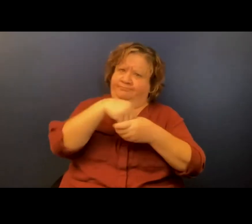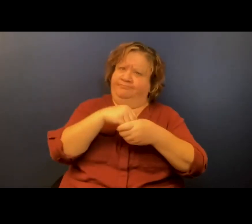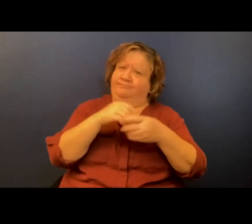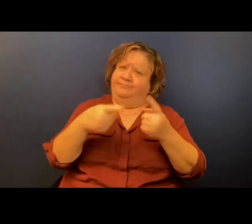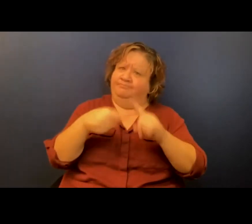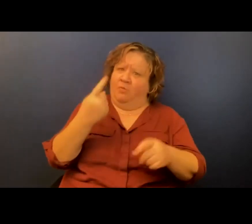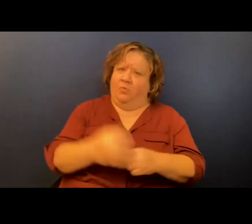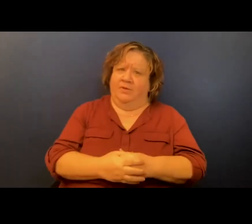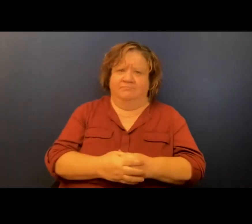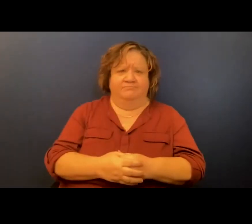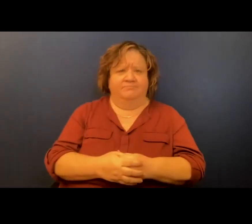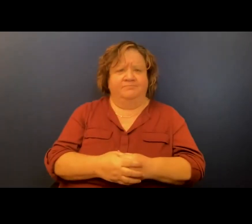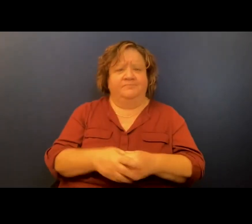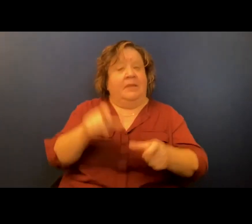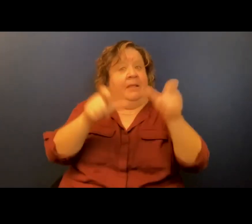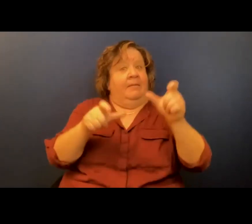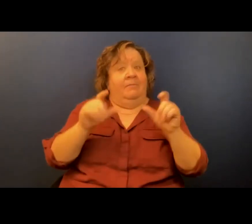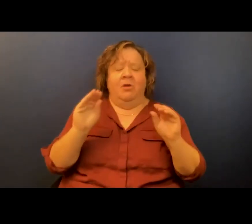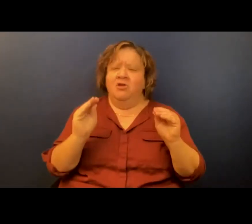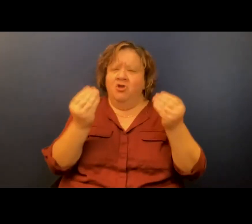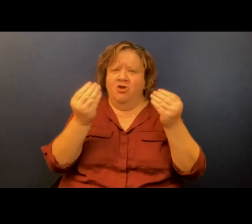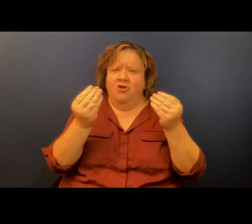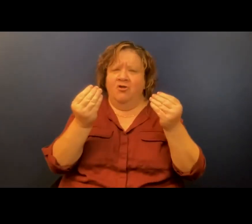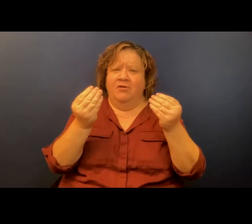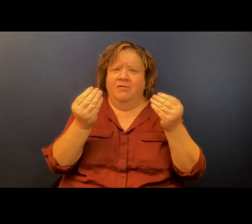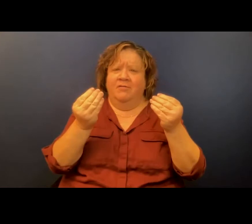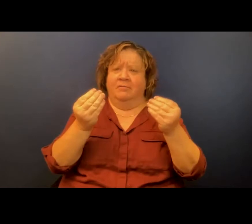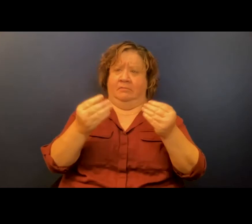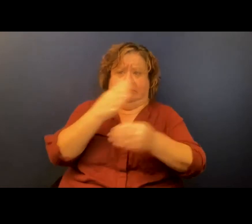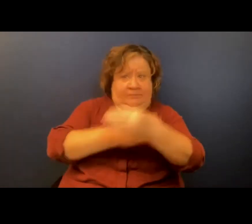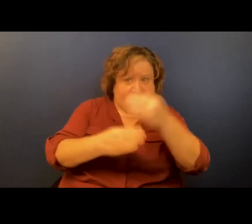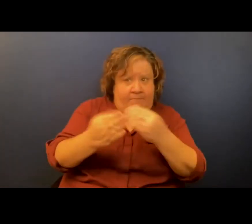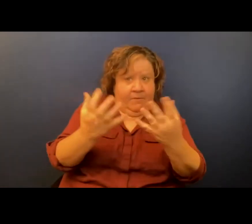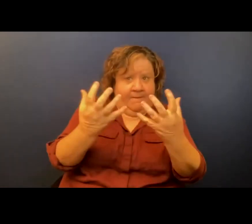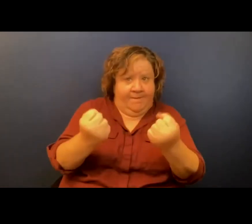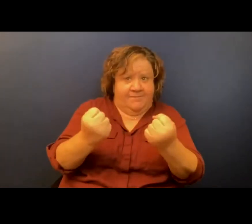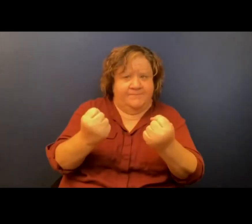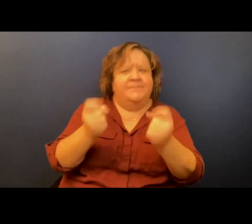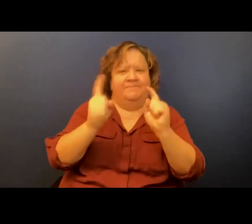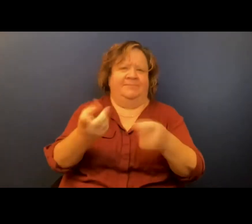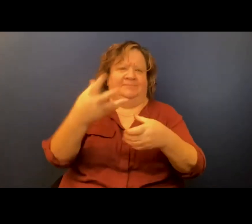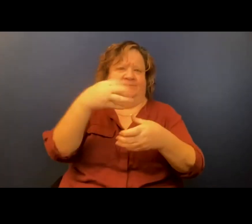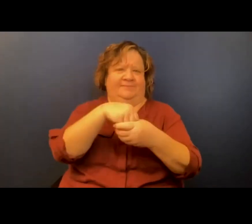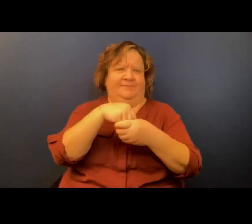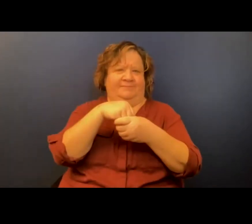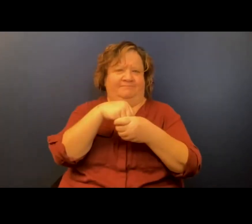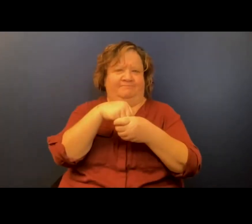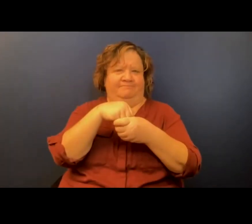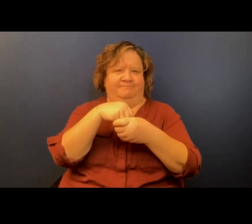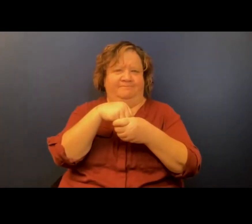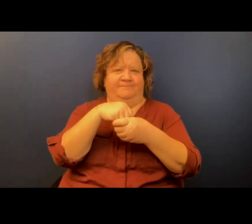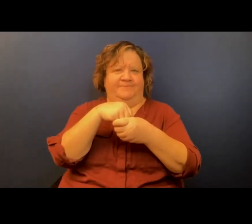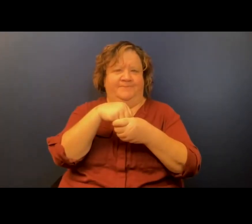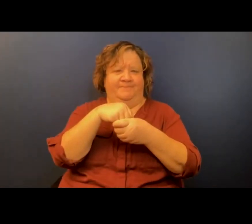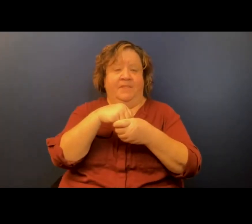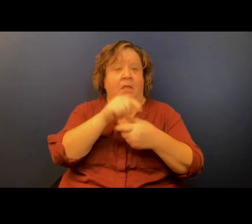be included, and the parties need to offer accessible and safe spaces so that